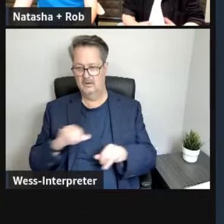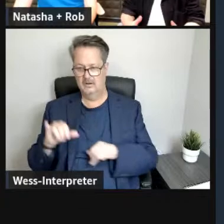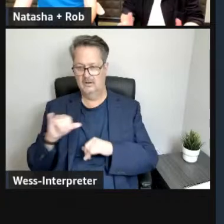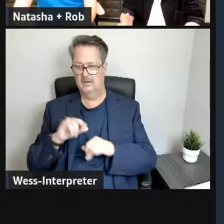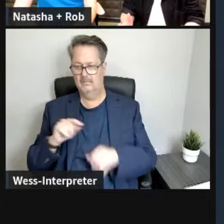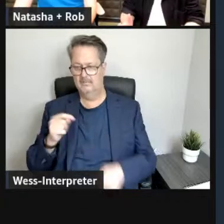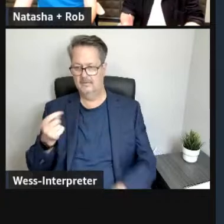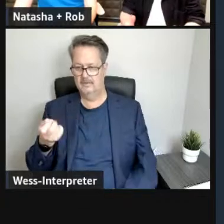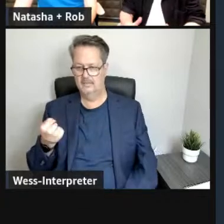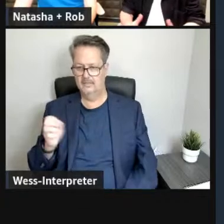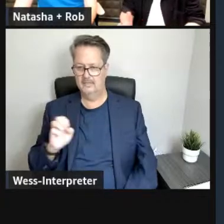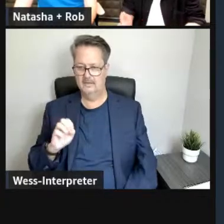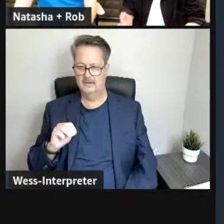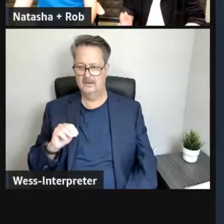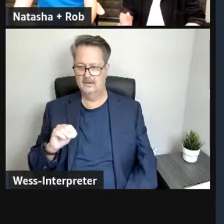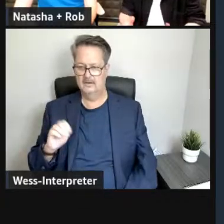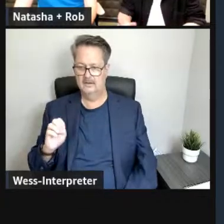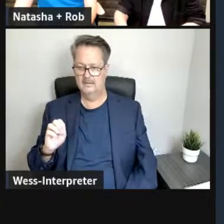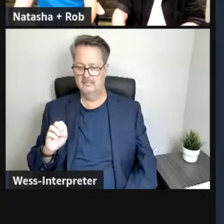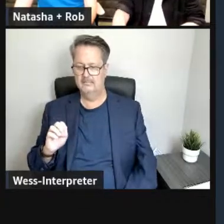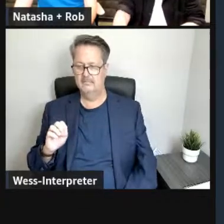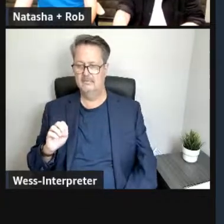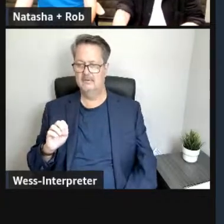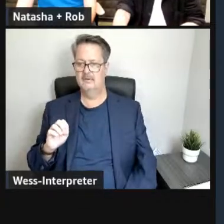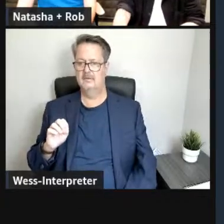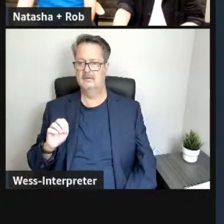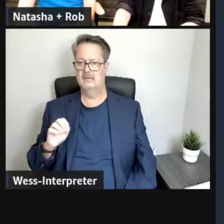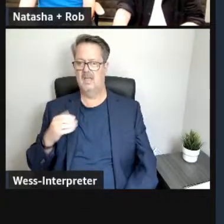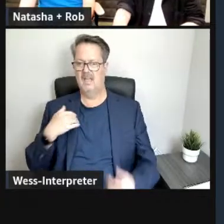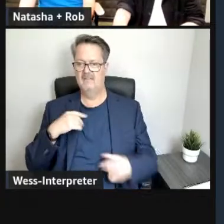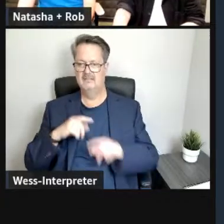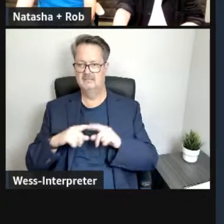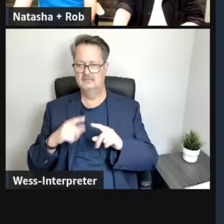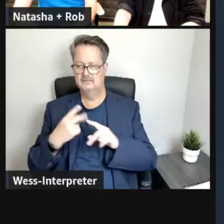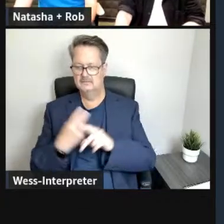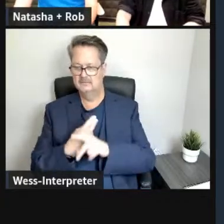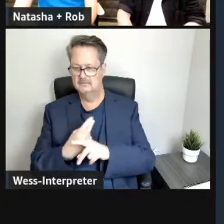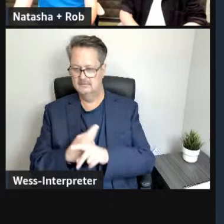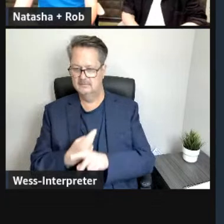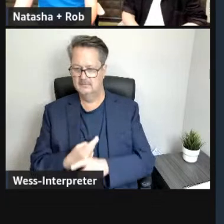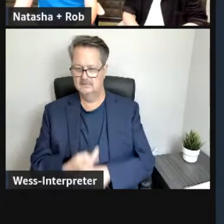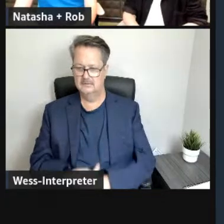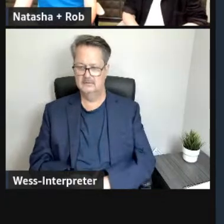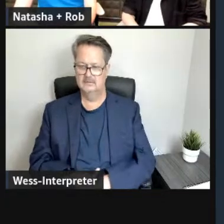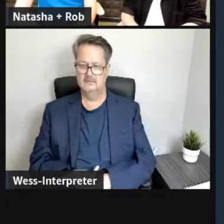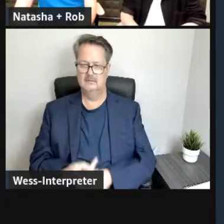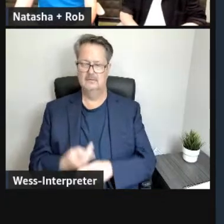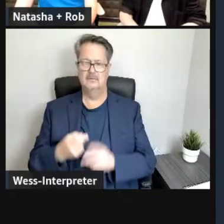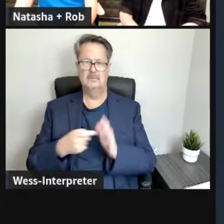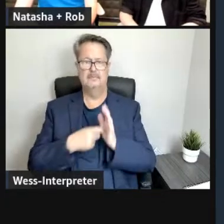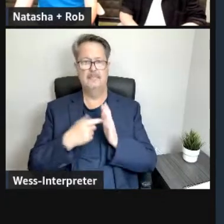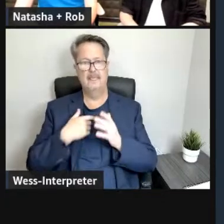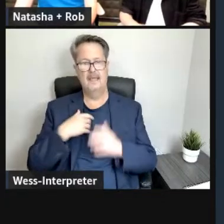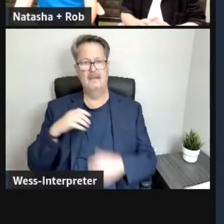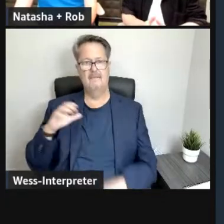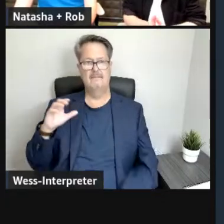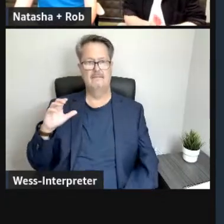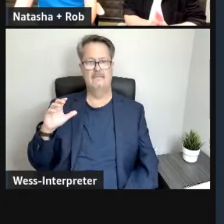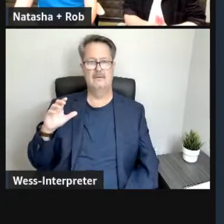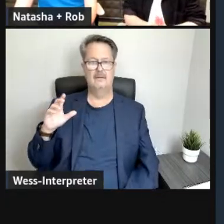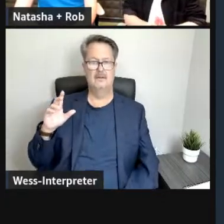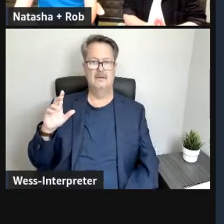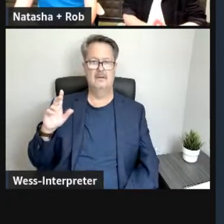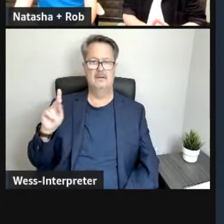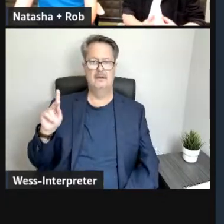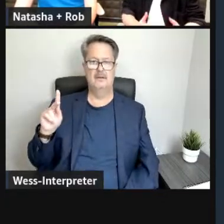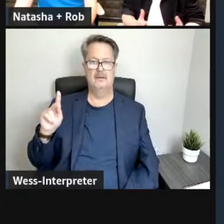have lots of different compute requirements. We then have Carpenter, and Carpenter provisions